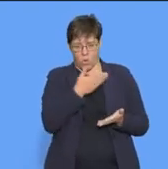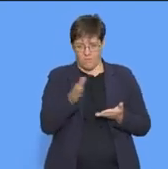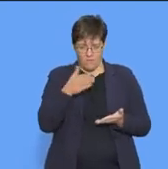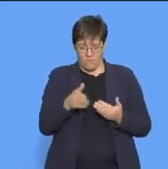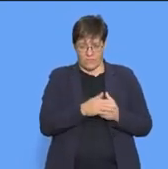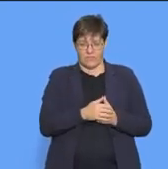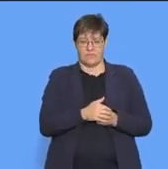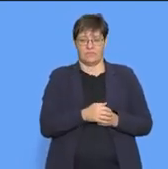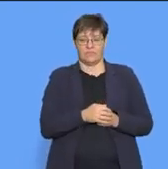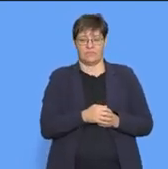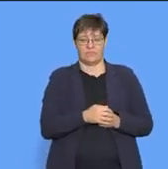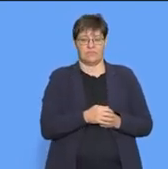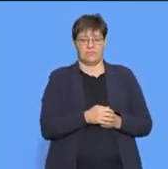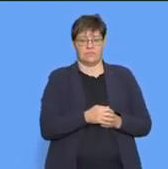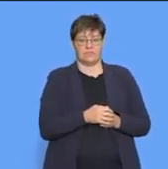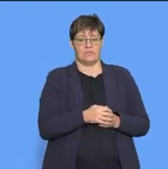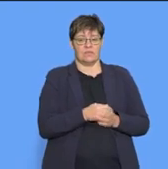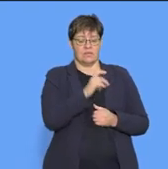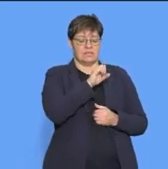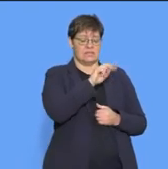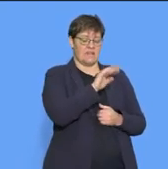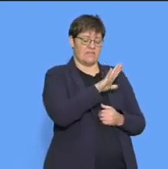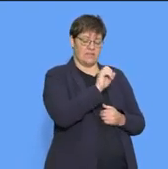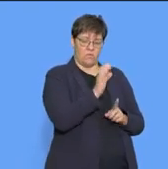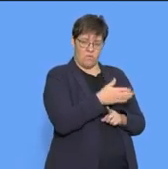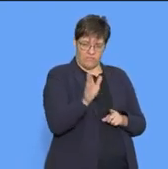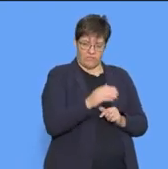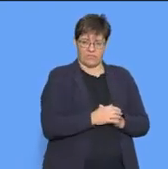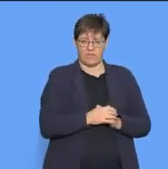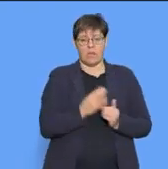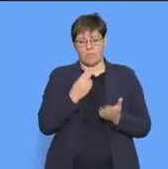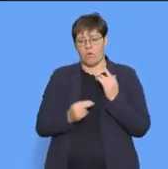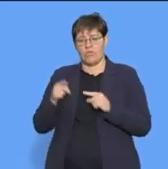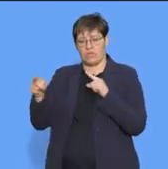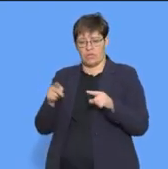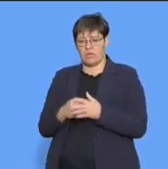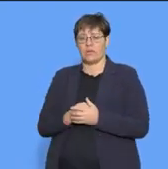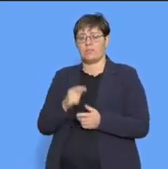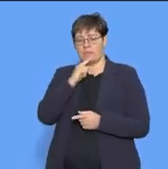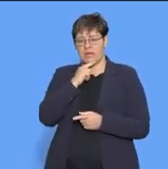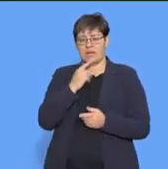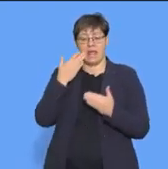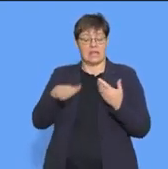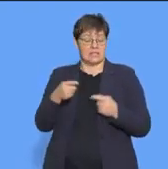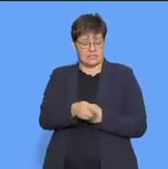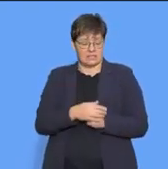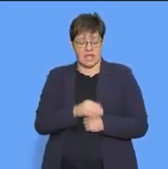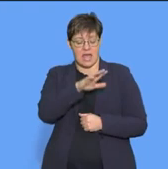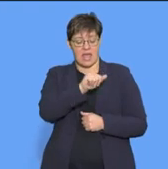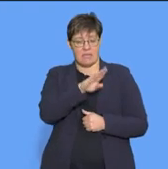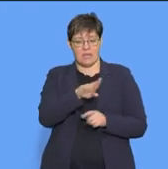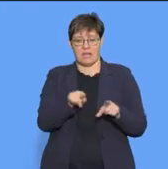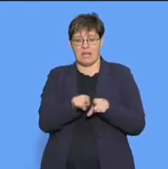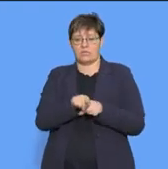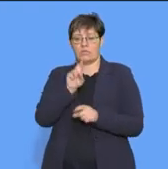get rid of this we've got to get rid of the sine of 50, multiply both sides by it, and we ended up with that. We put